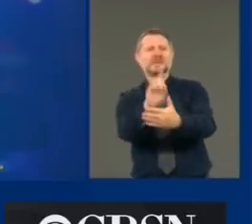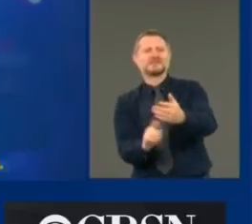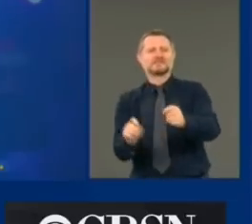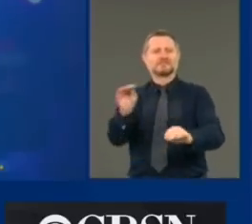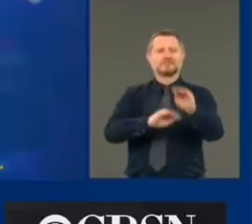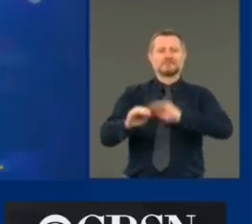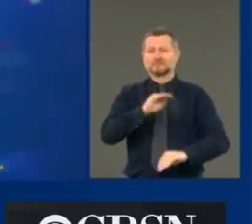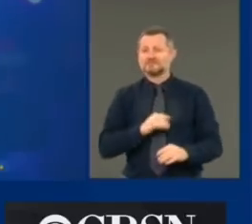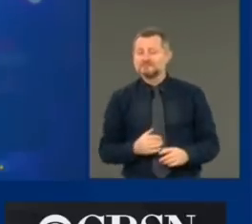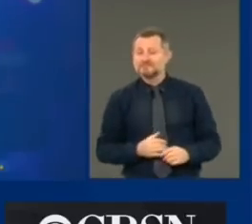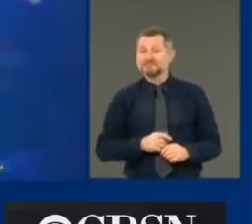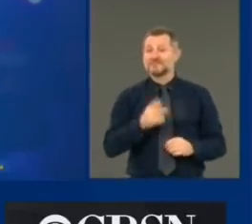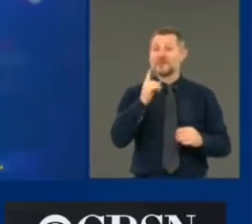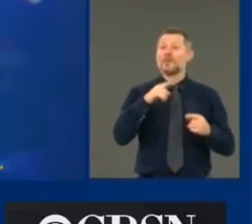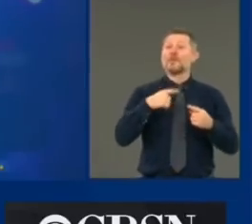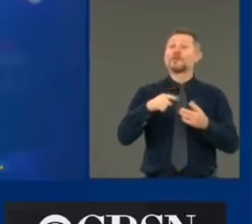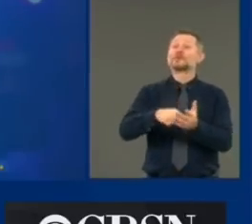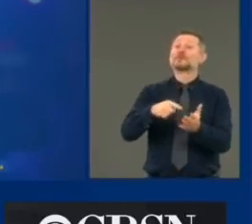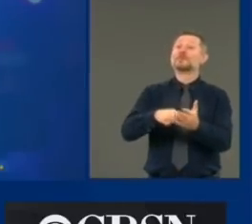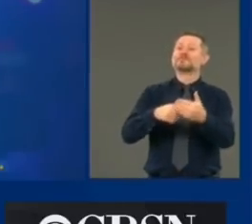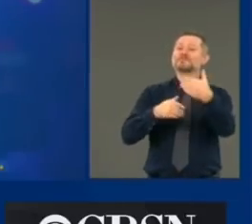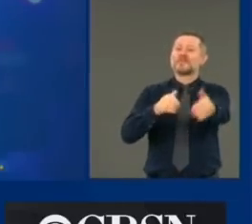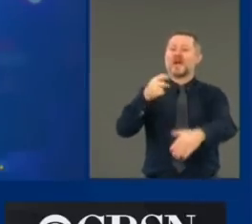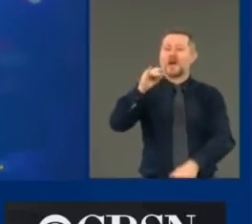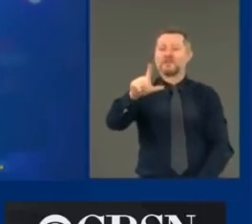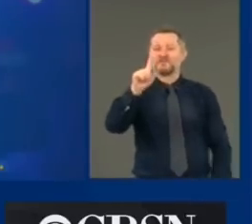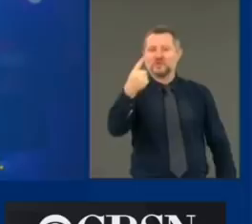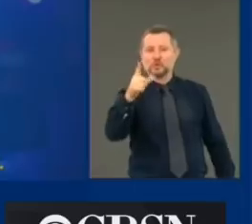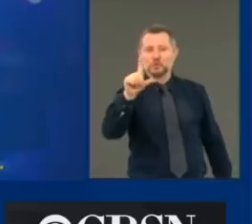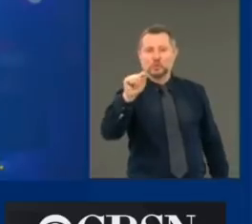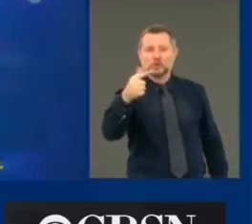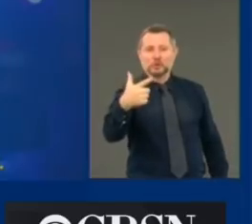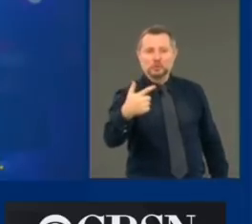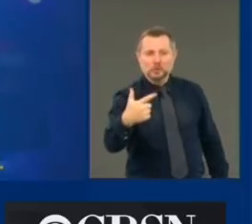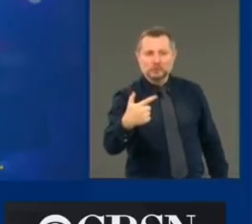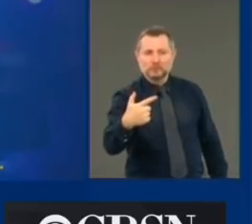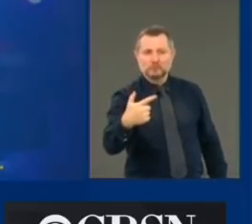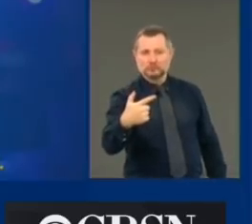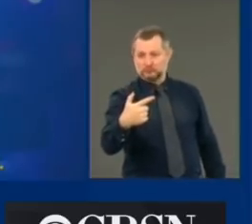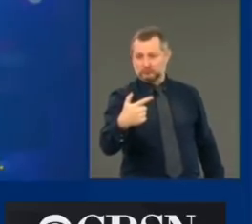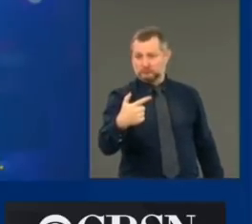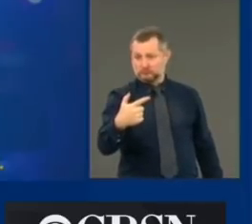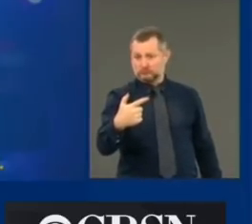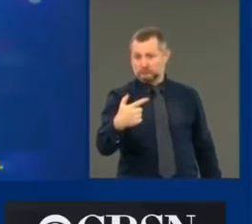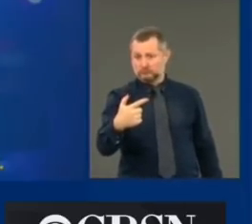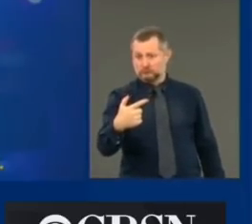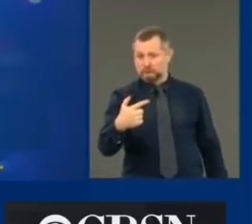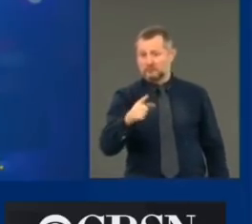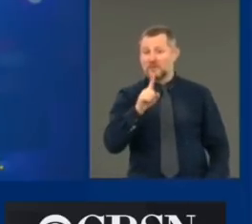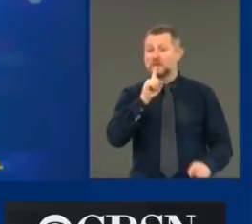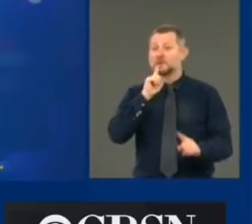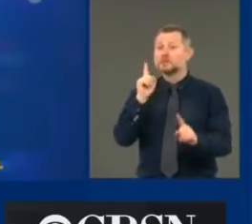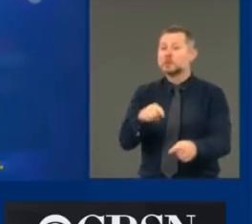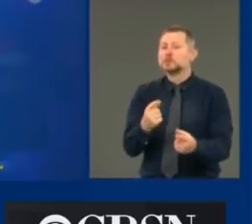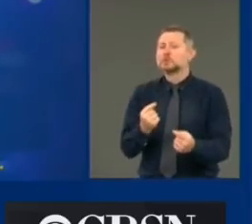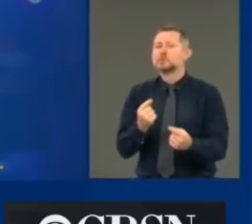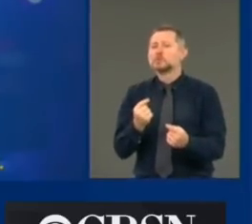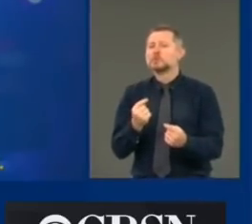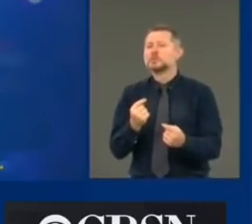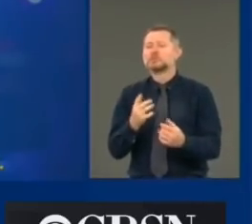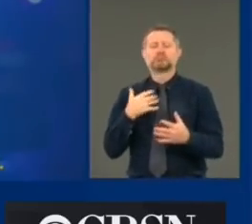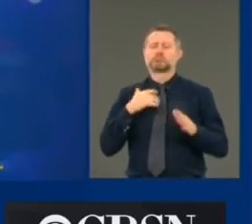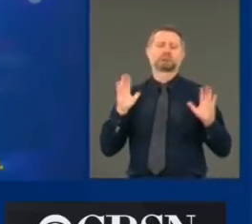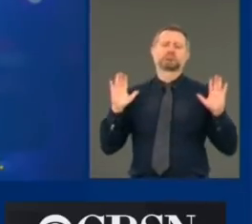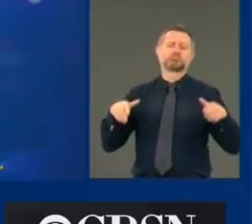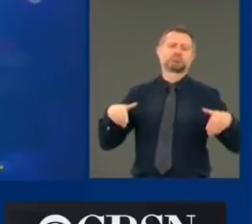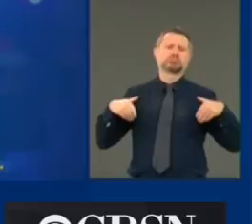police. April 1 is the drop dead date. Again, I'm not telling them what it should look like.